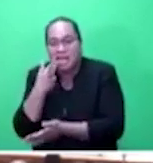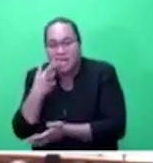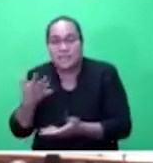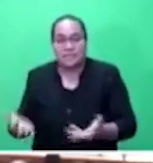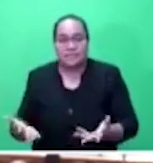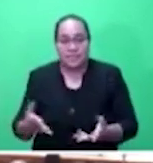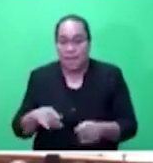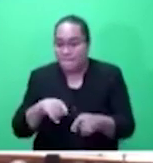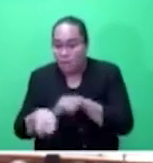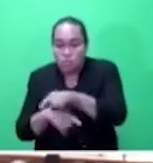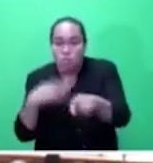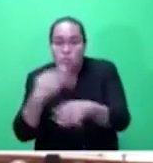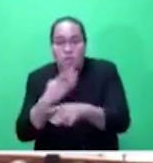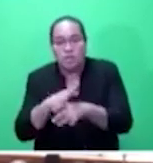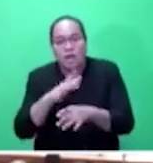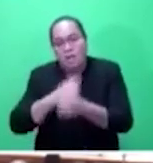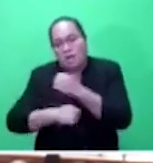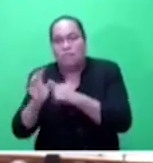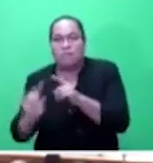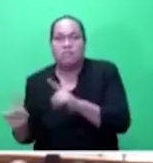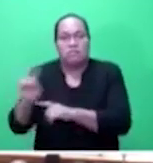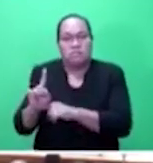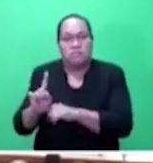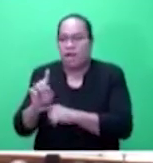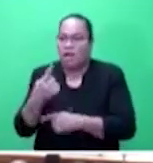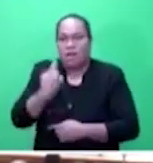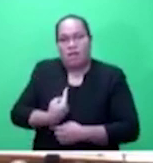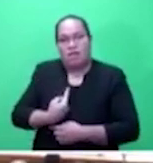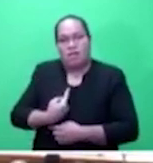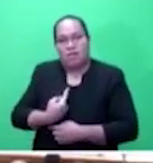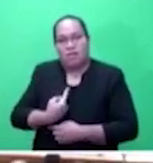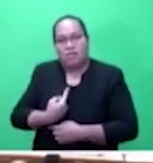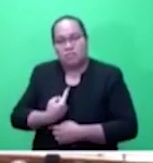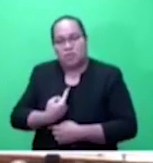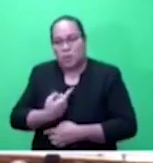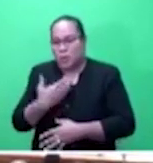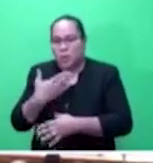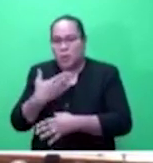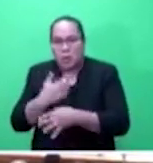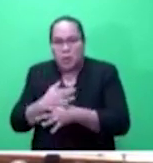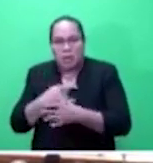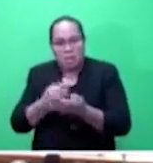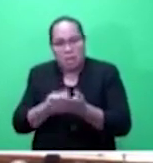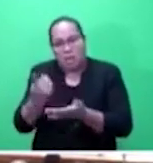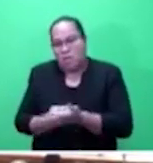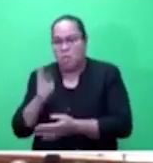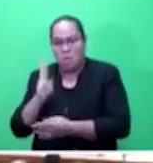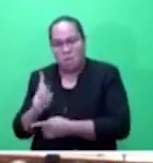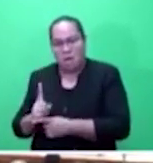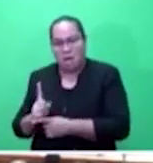may very well shift to the primary breadwinner or even the sole income earner in the house. So for now, we'll be keeping